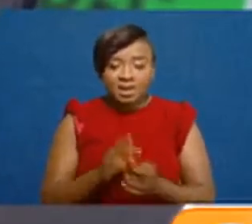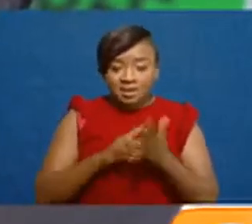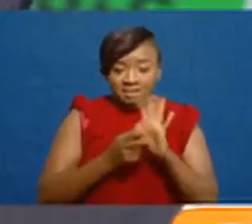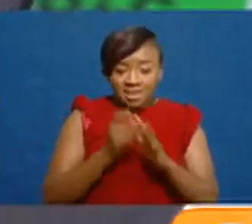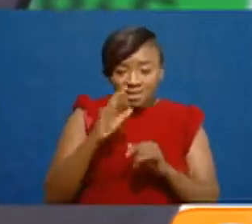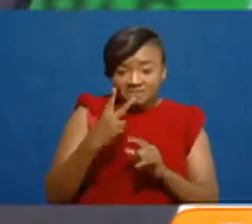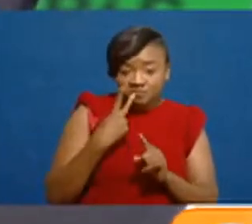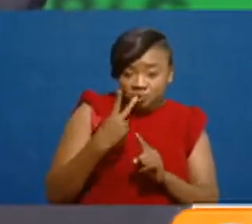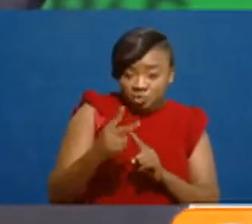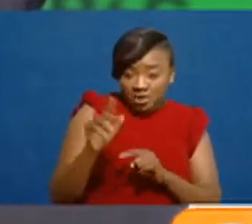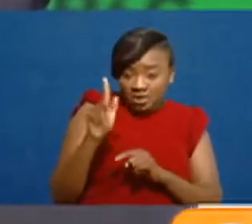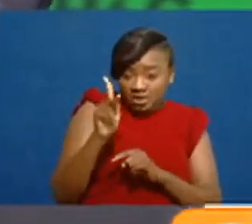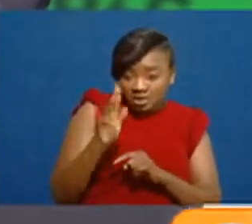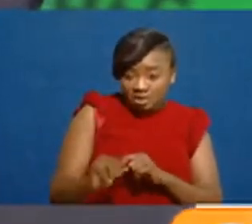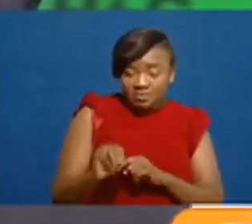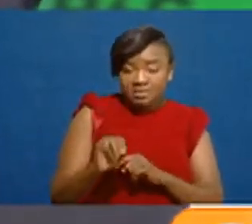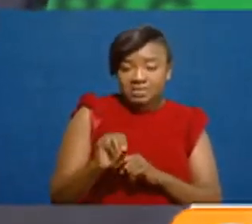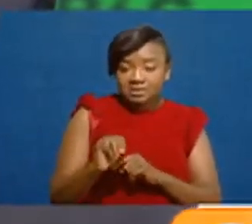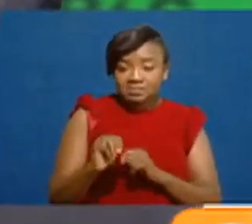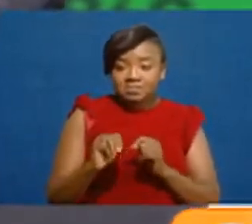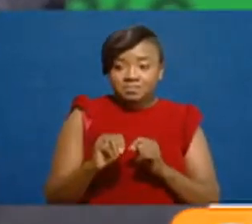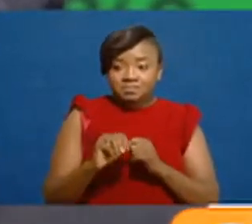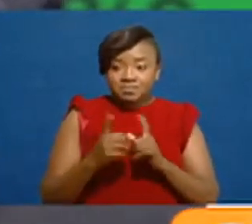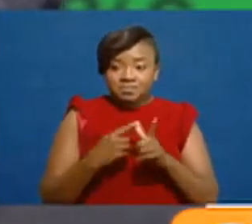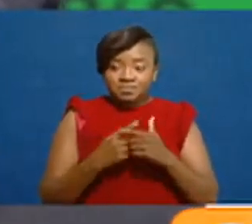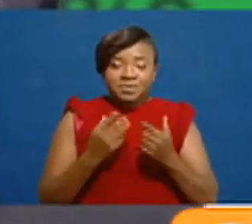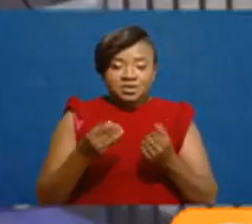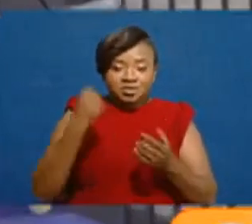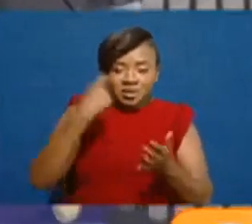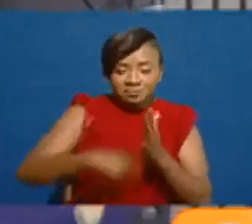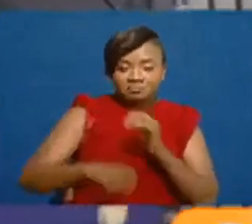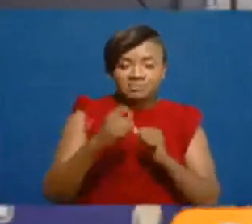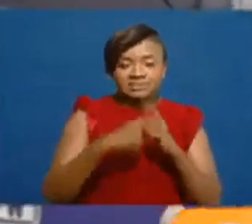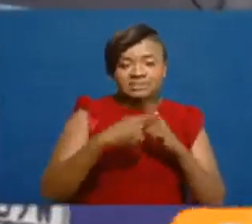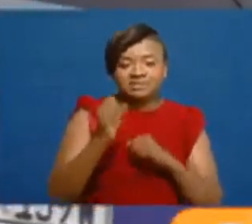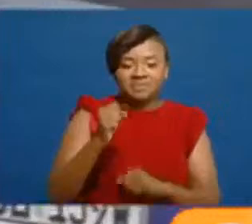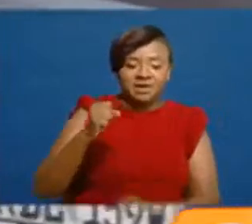200 kilometers and your pay as you drive rate is 65 shillings.